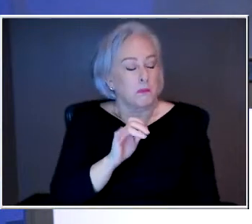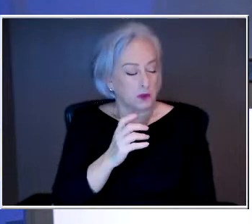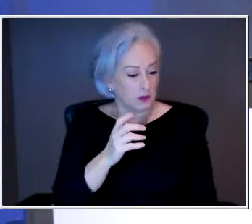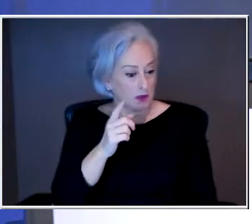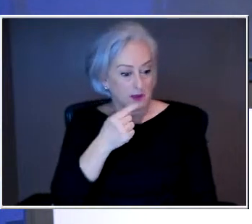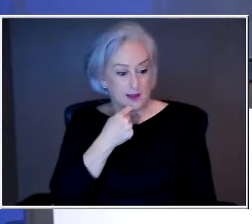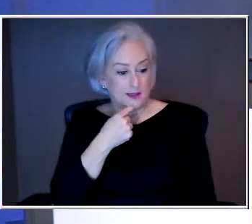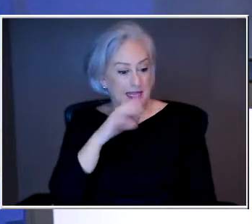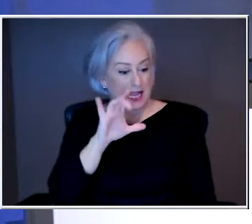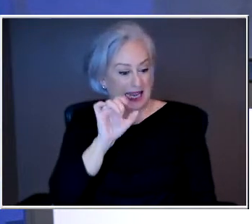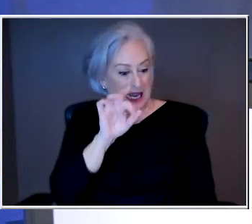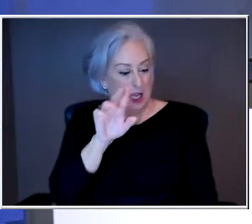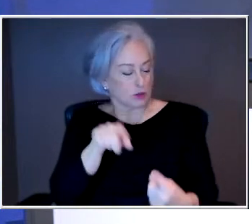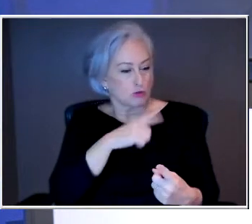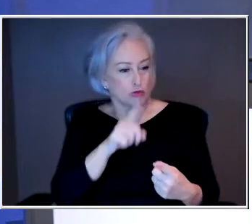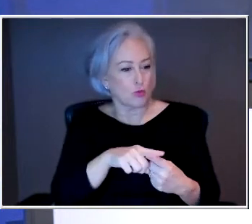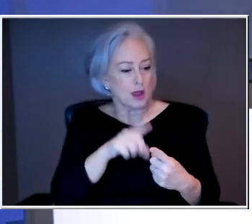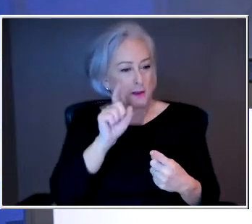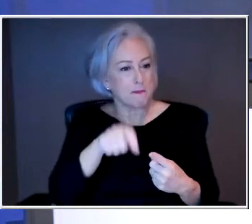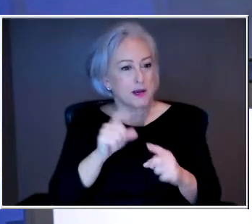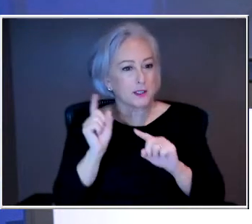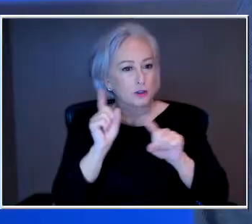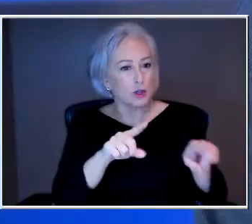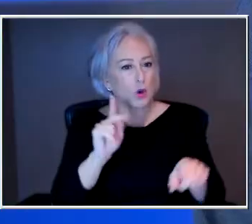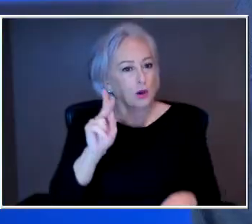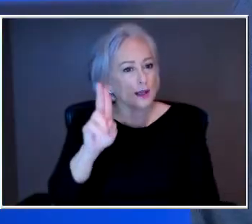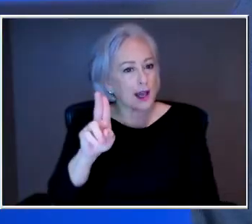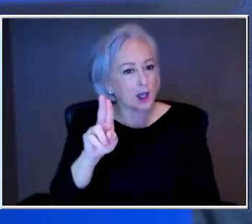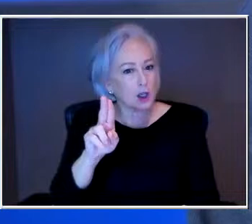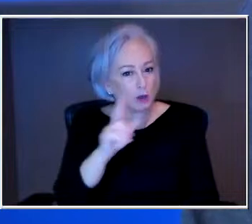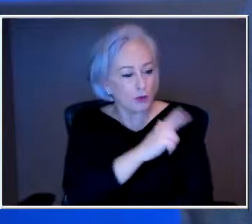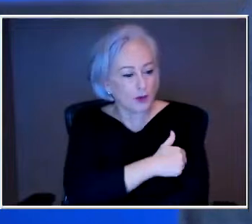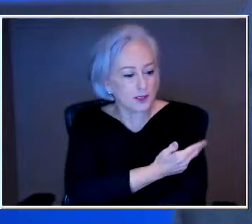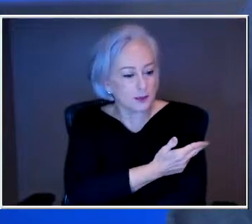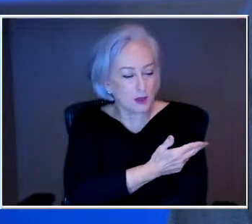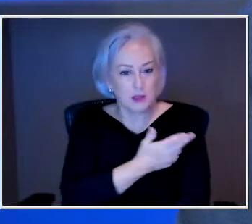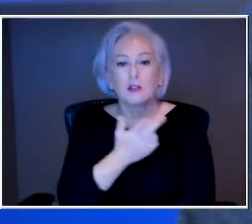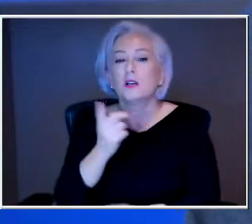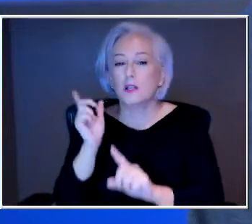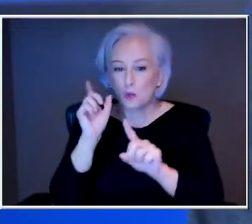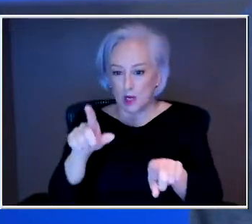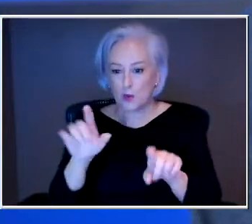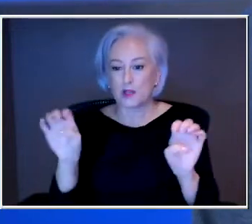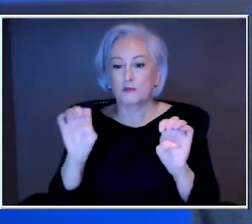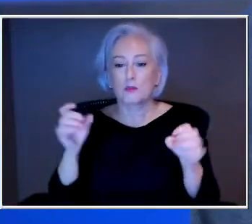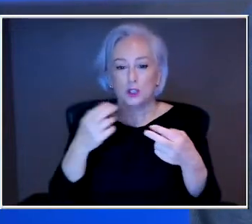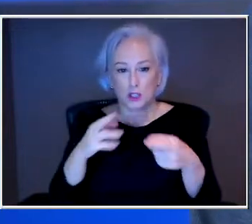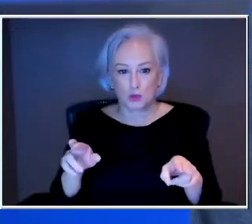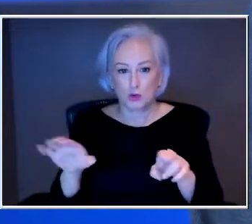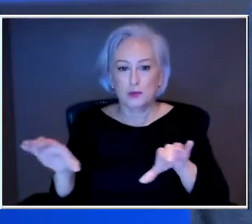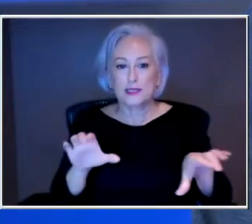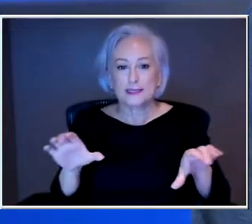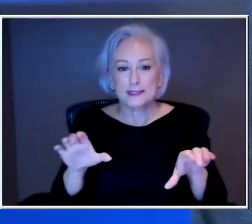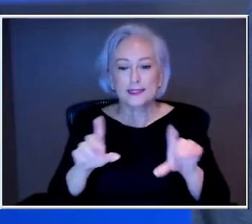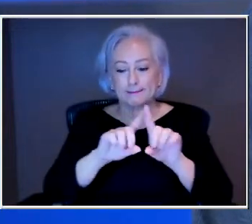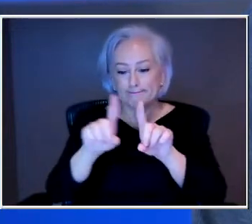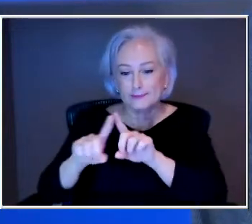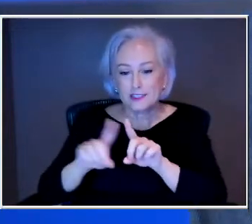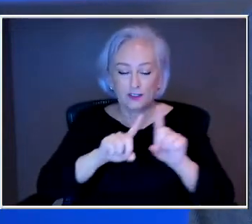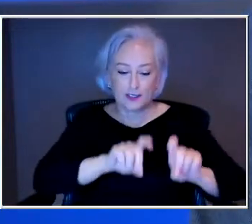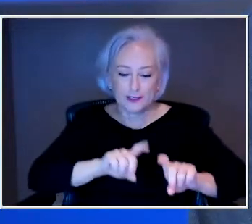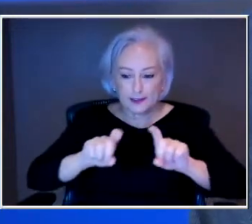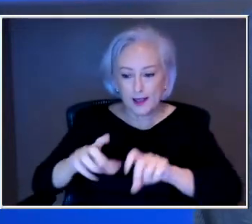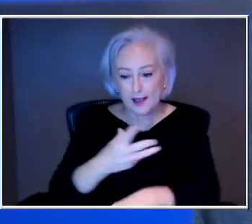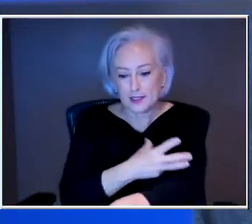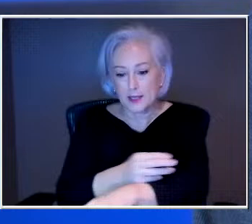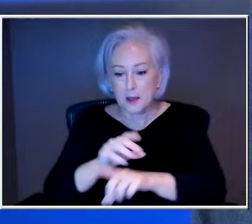to the University of Kansas Cancer Center? When I was at the emergency room, they did some different scans and tests and blood work, and that's when they kind of